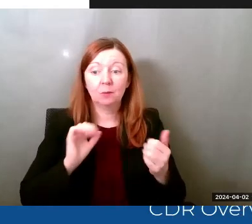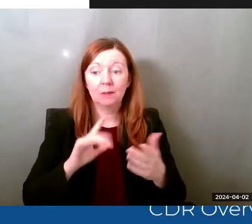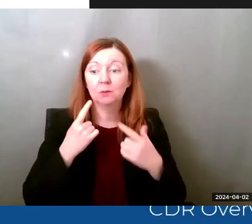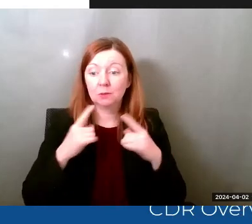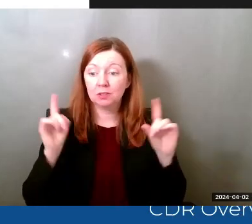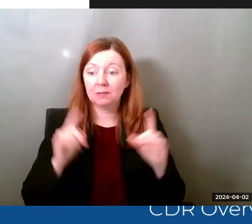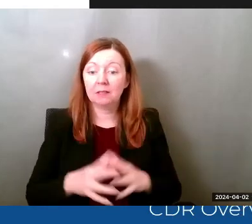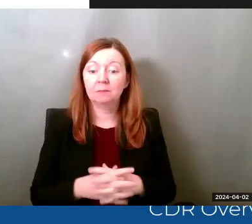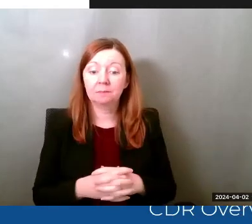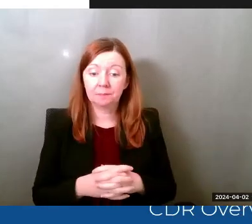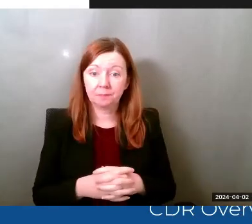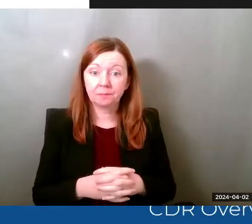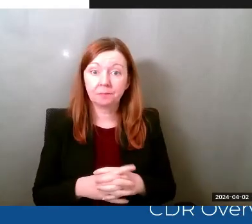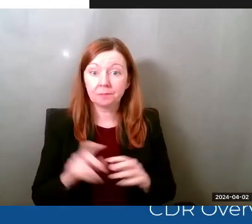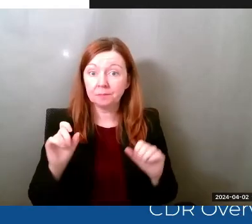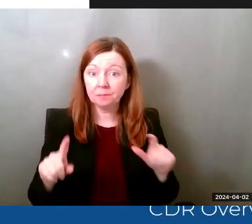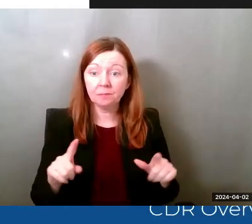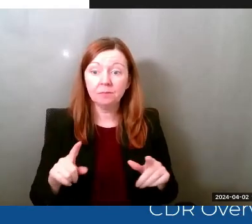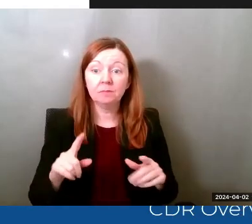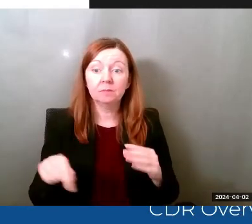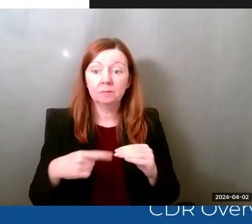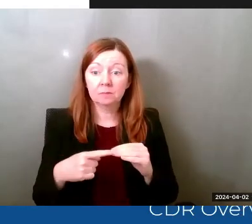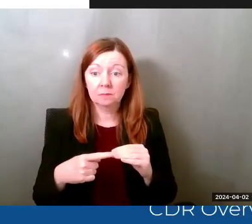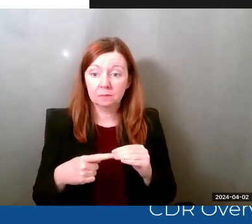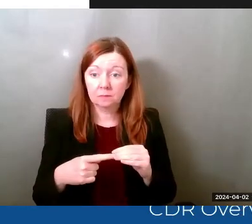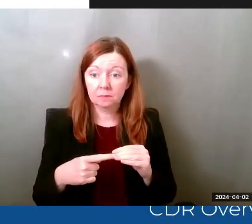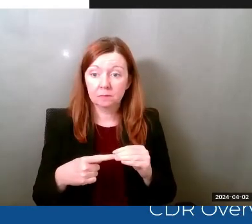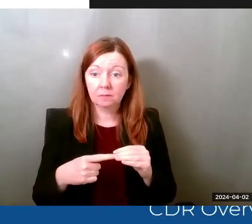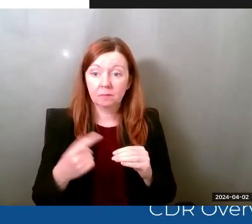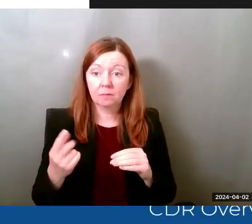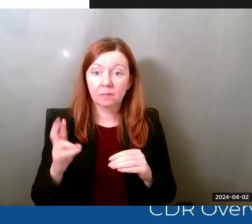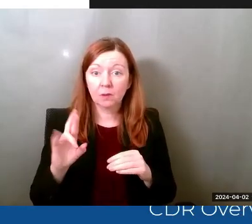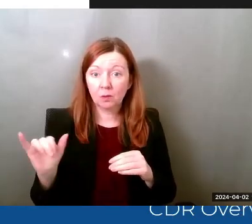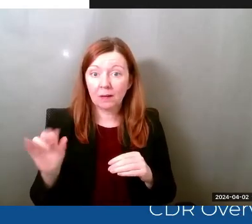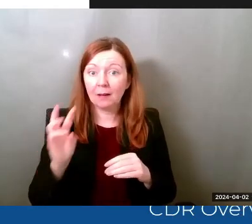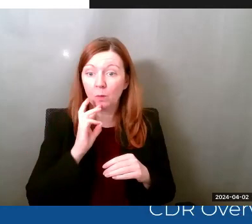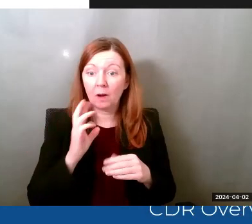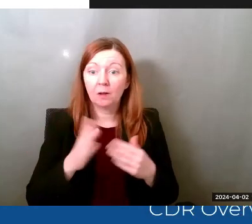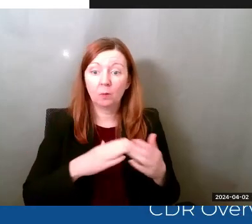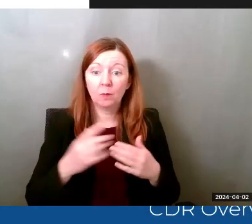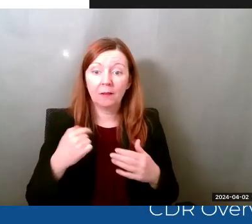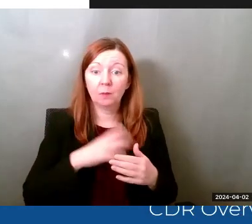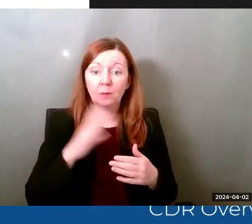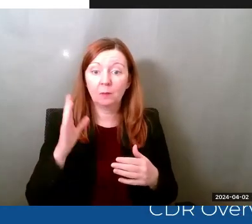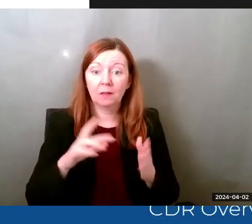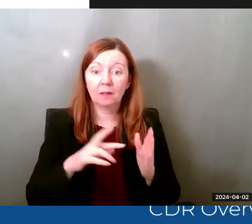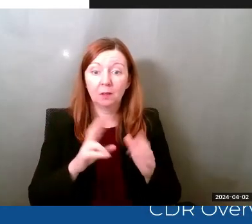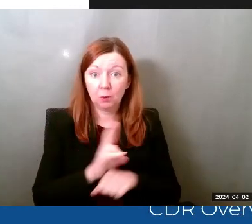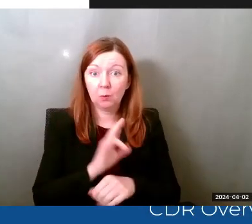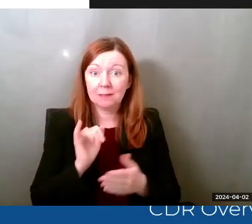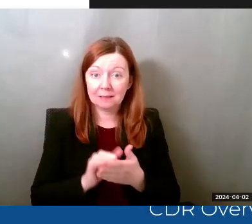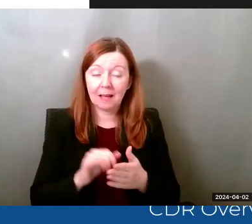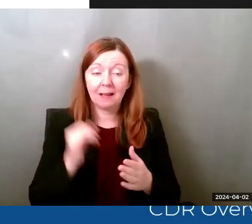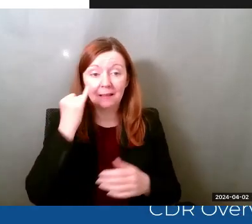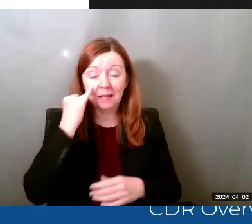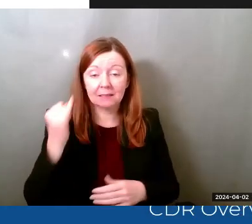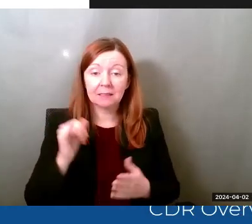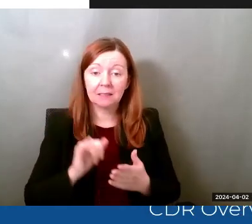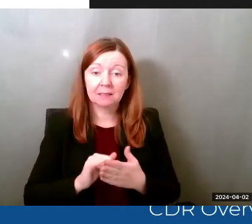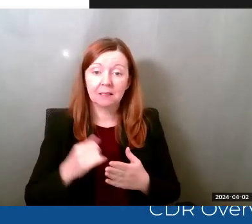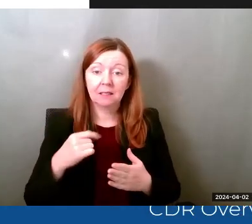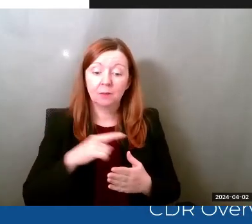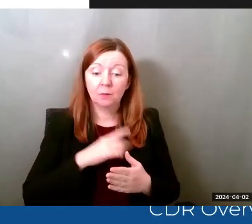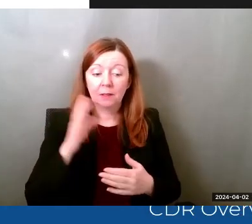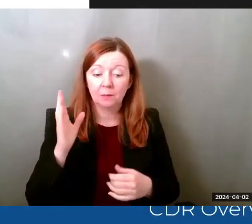achieve it. The question was regarded around gray water and whether or not we will intend to use that. The idea is that